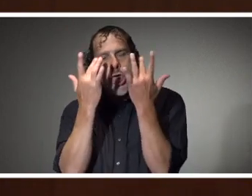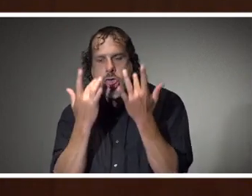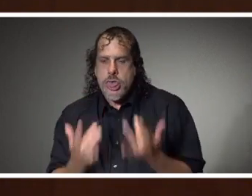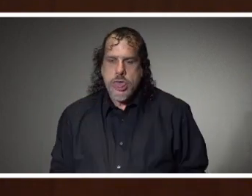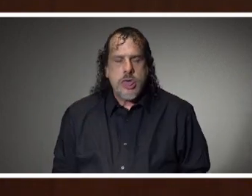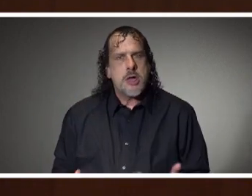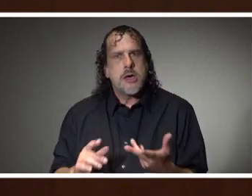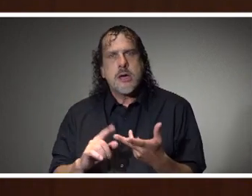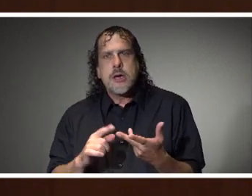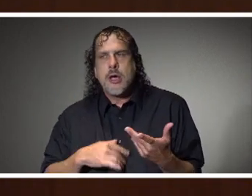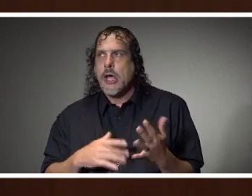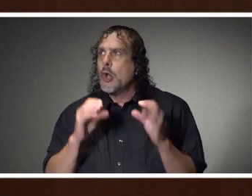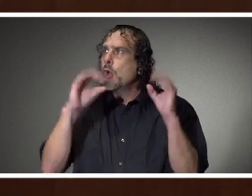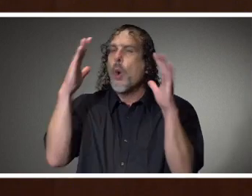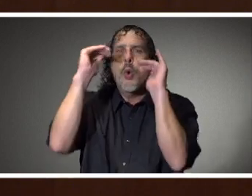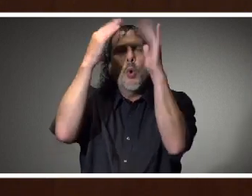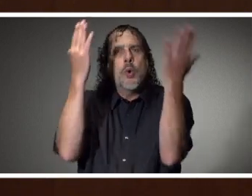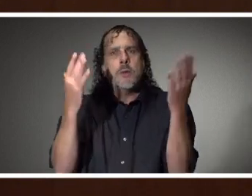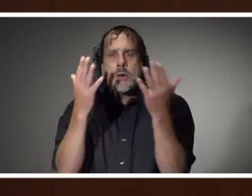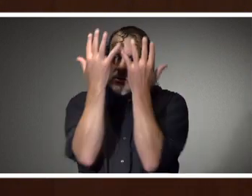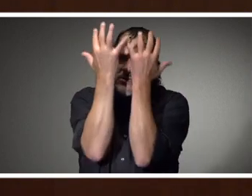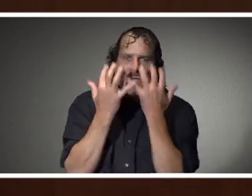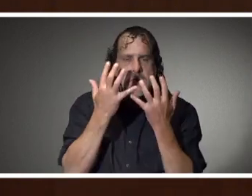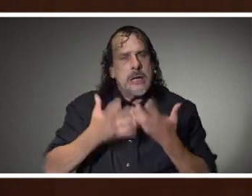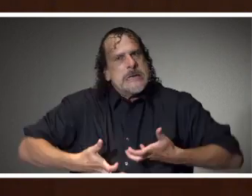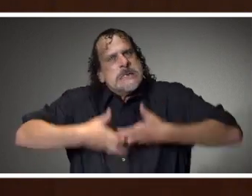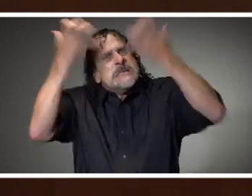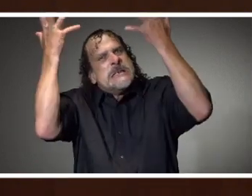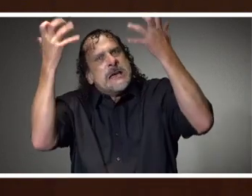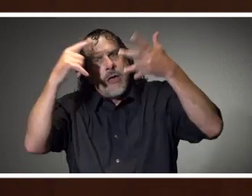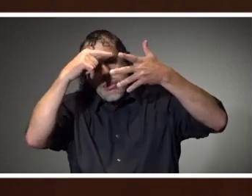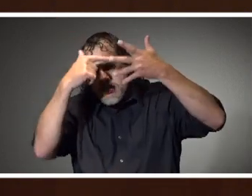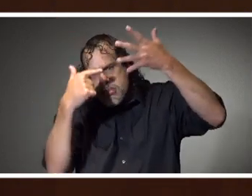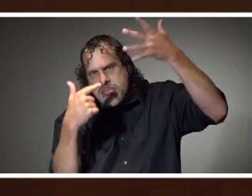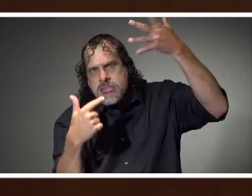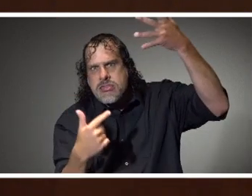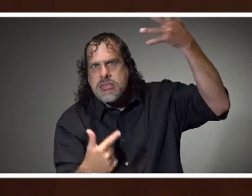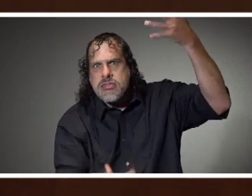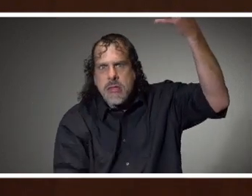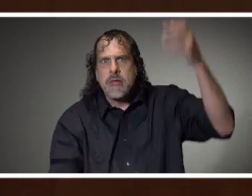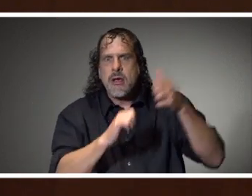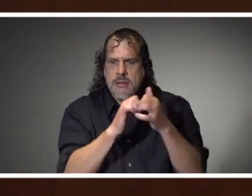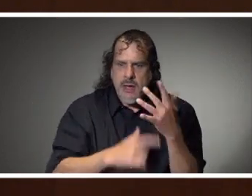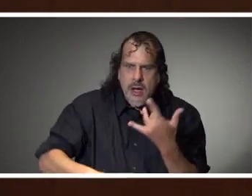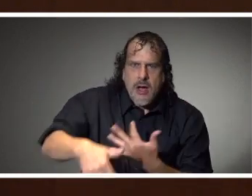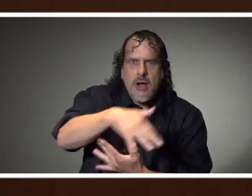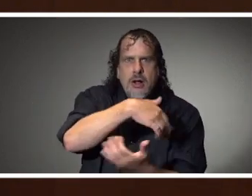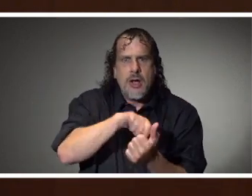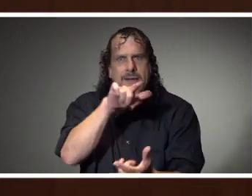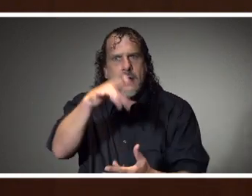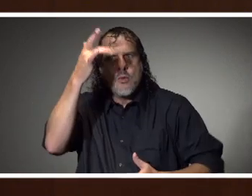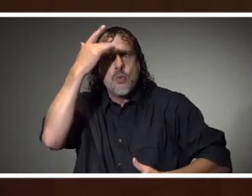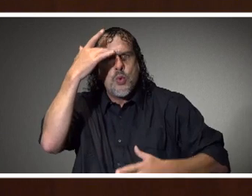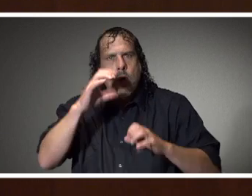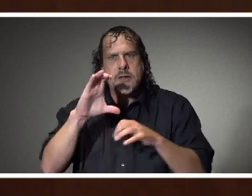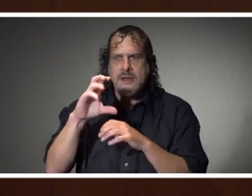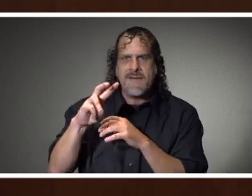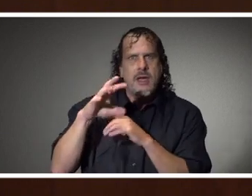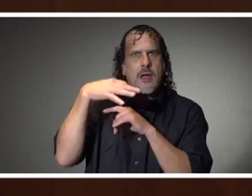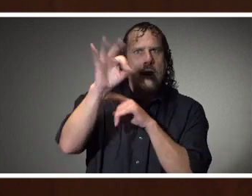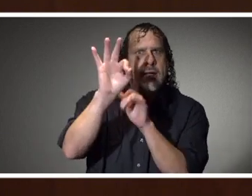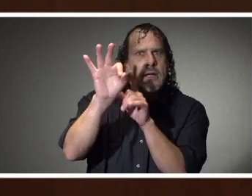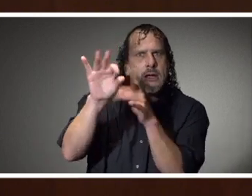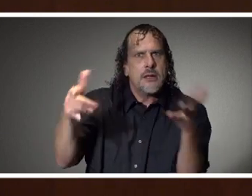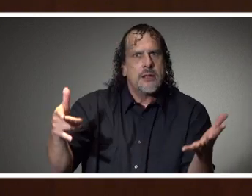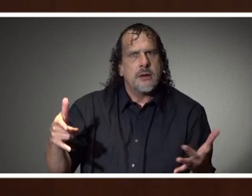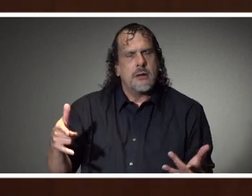hopelessness, sadness, anger, all due to things that are revolve around this COVID-19 pandemic. But